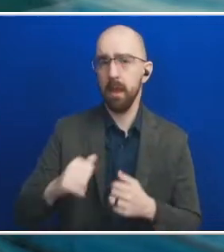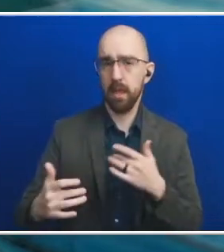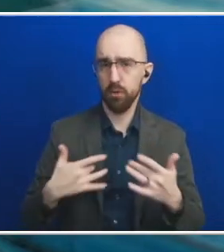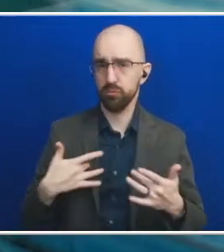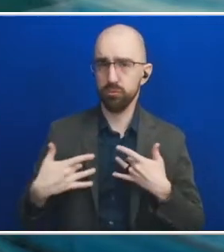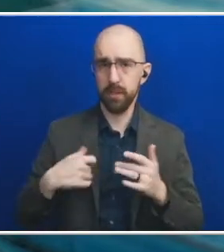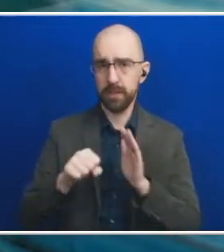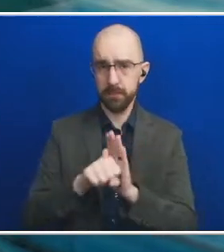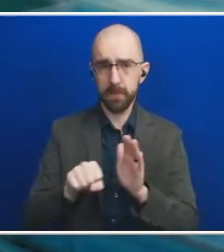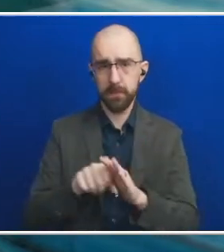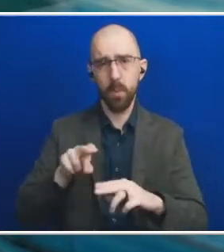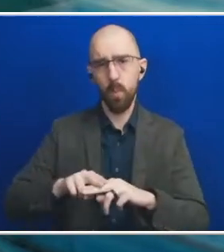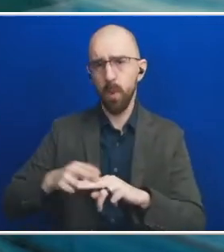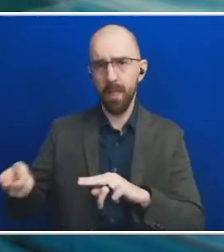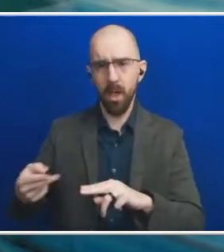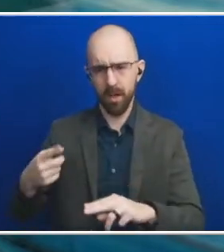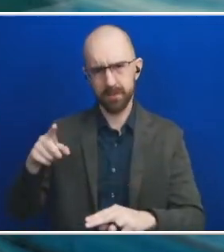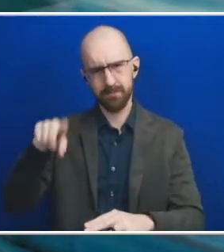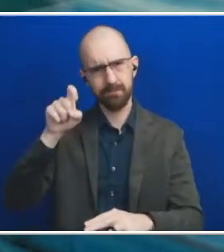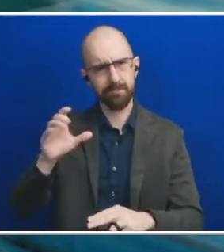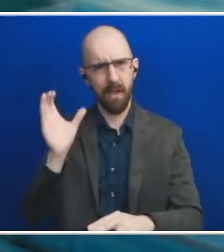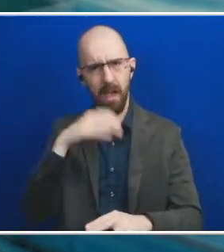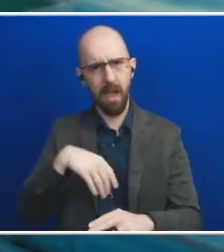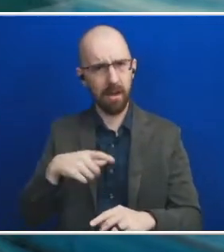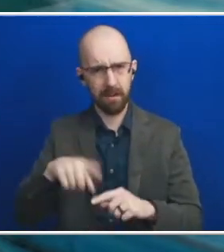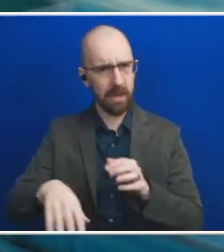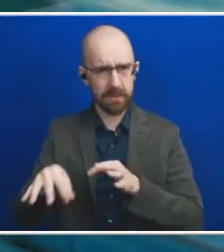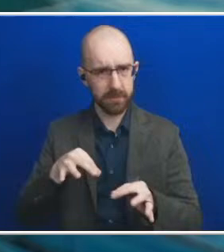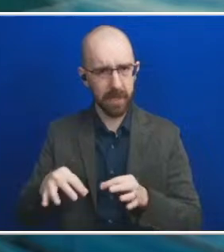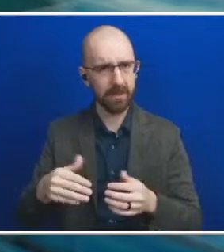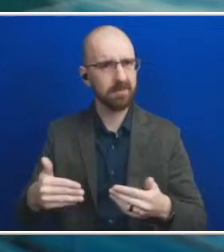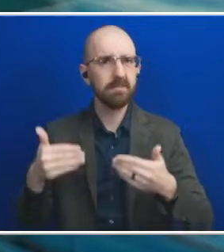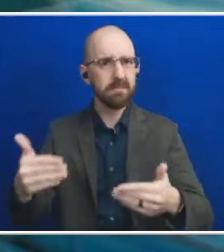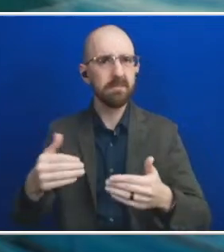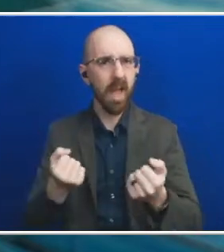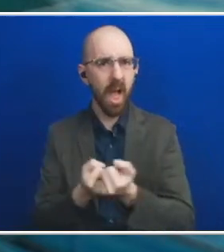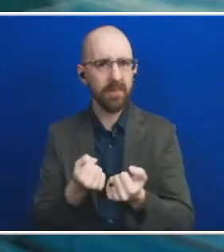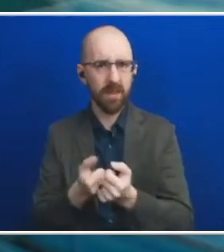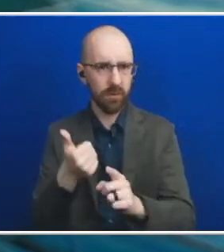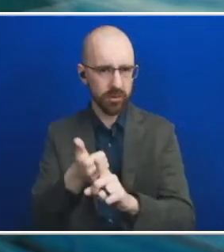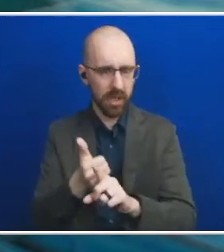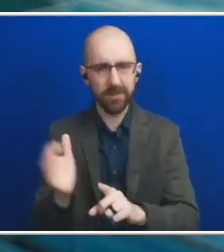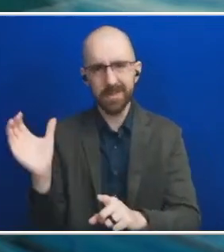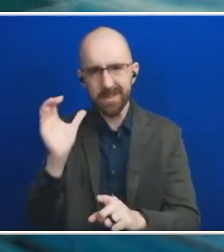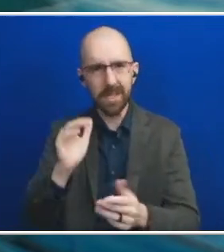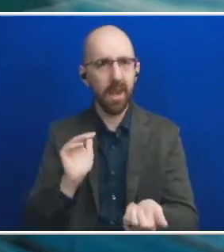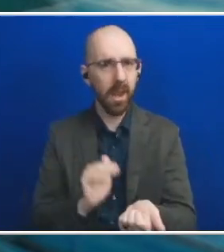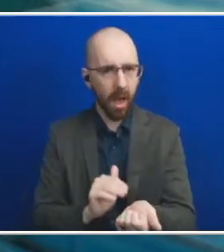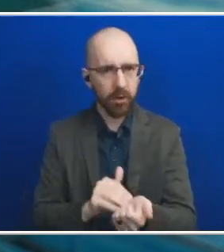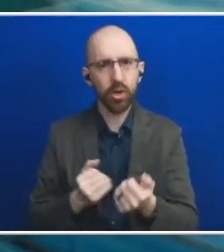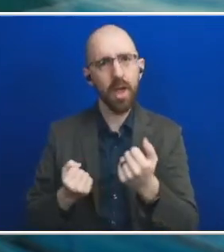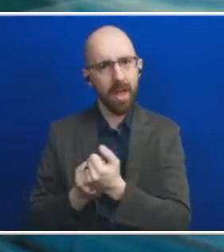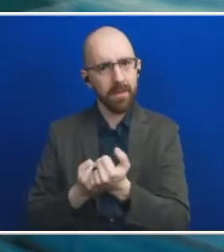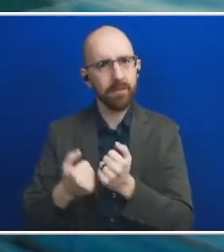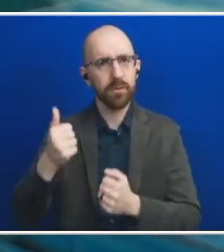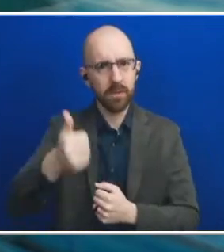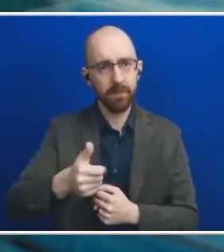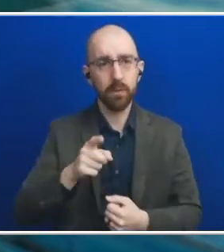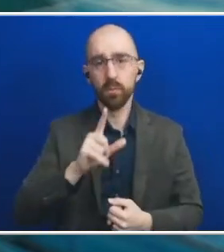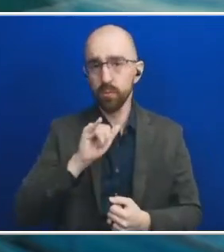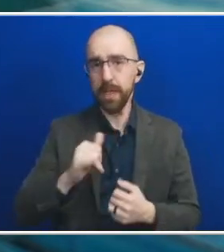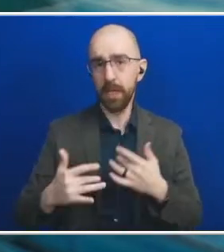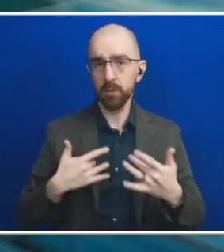explain, anything like that, go advocate for yourself. Seek your doctor, advocate for yourself. If you really are that concerned, push